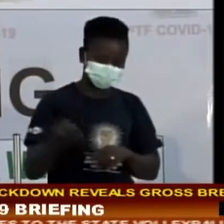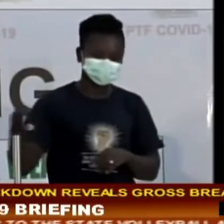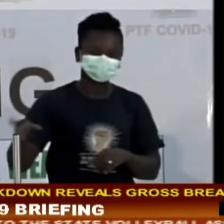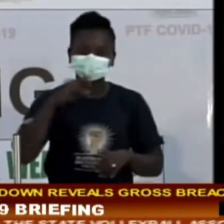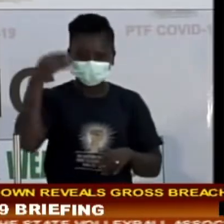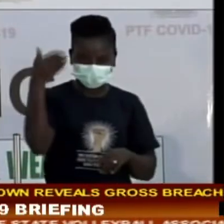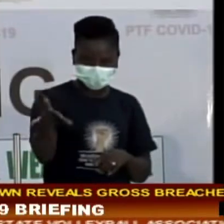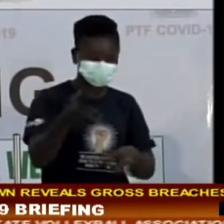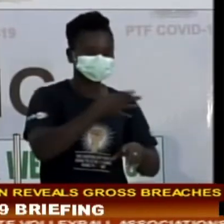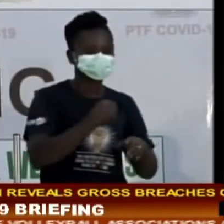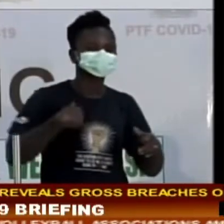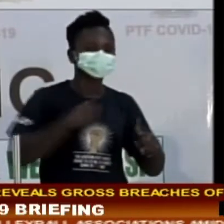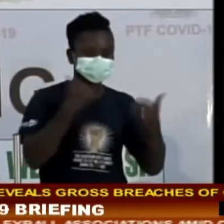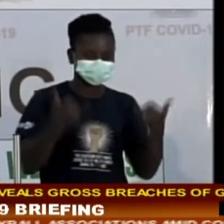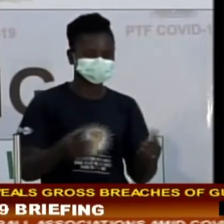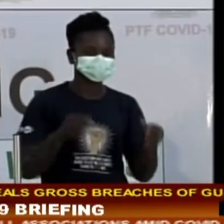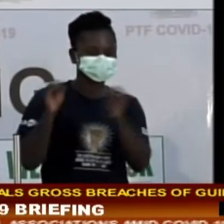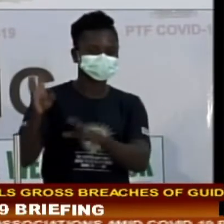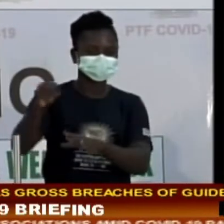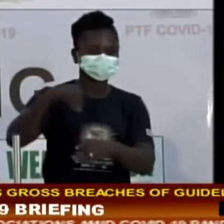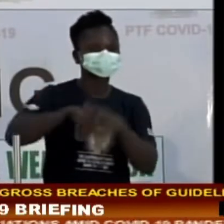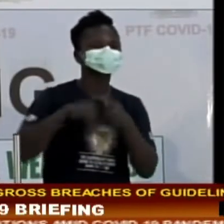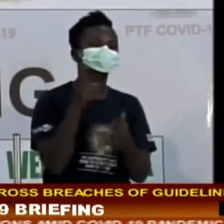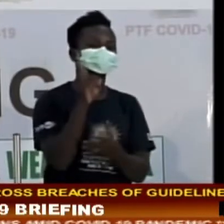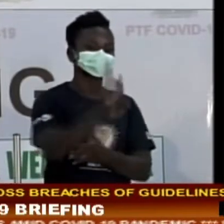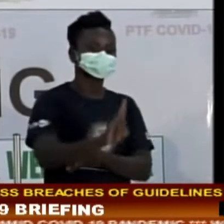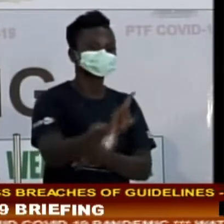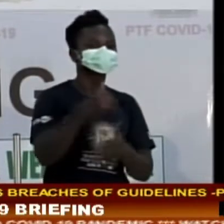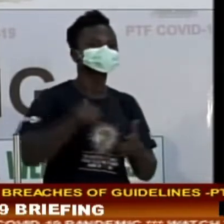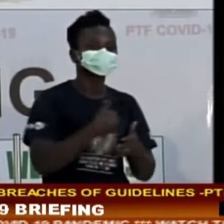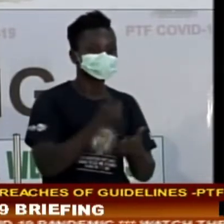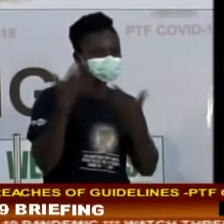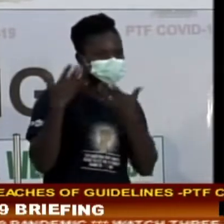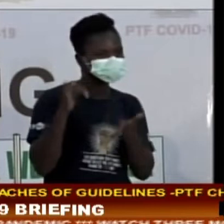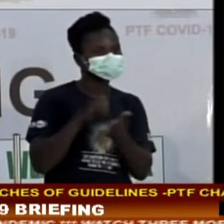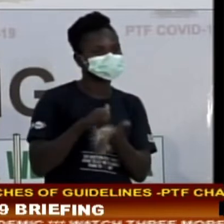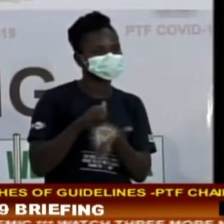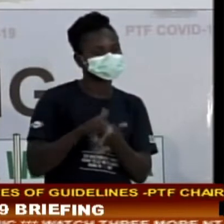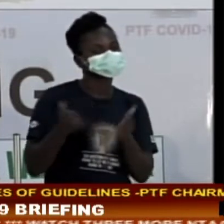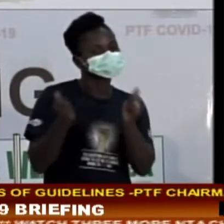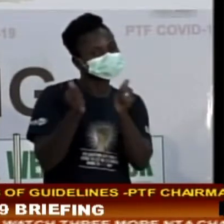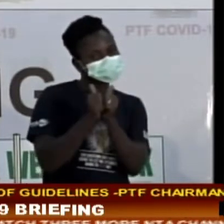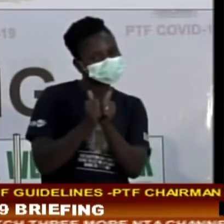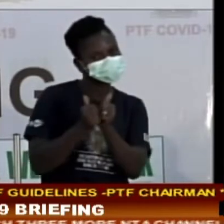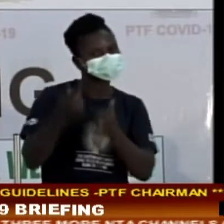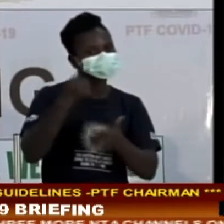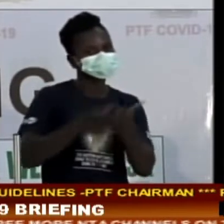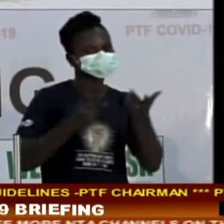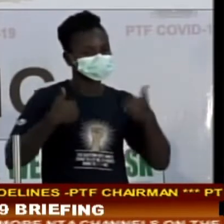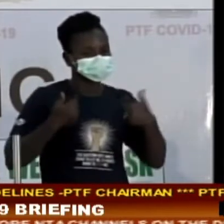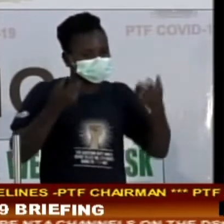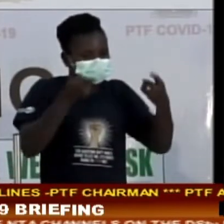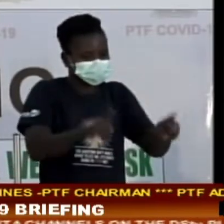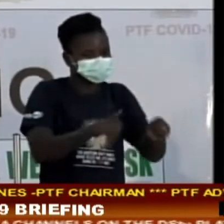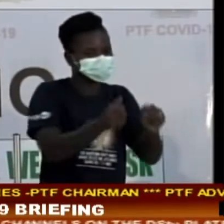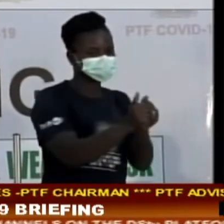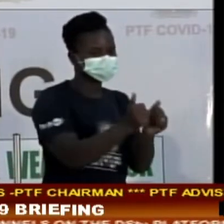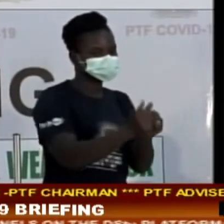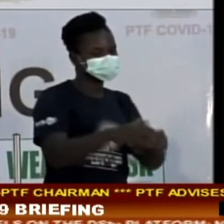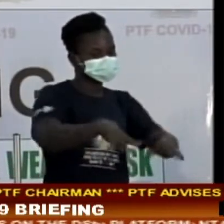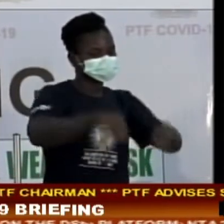are now putting them into use we hope that with um what has now happened with uh